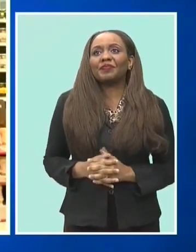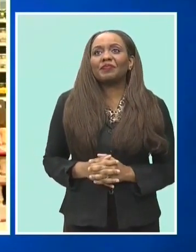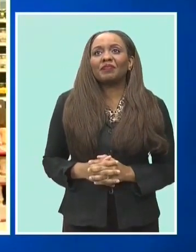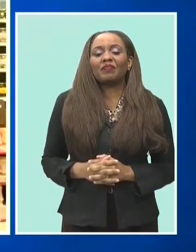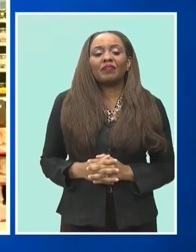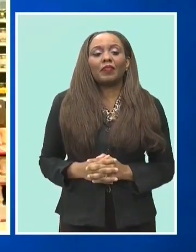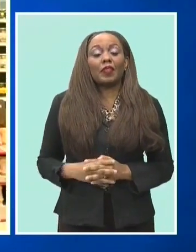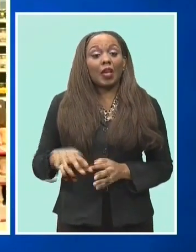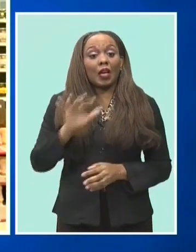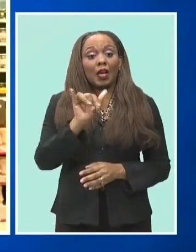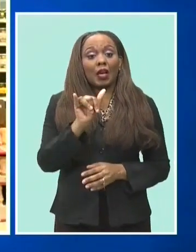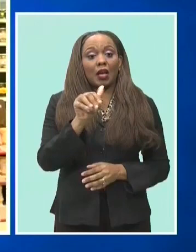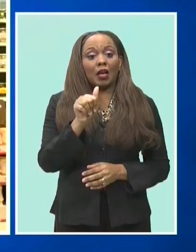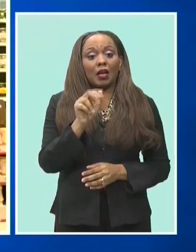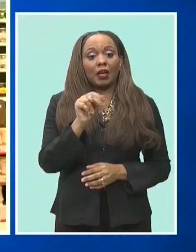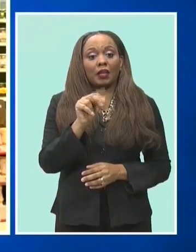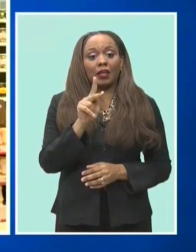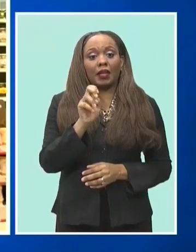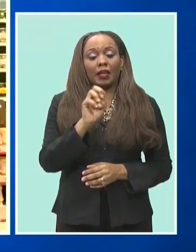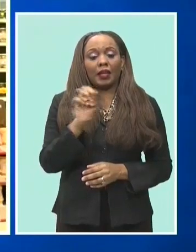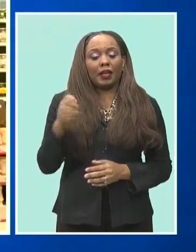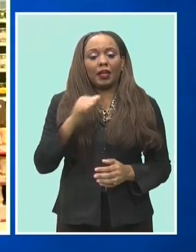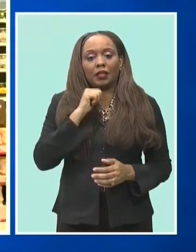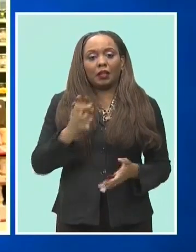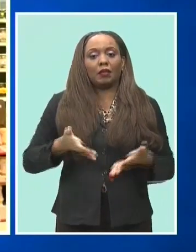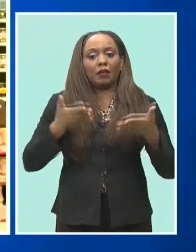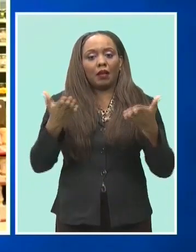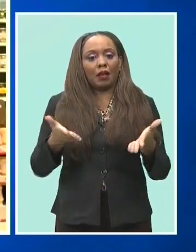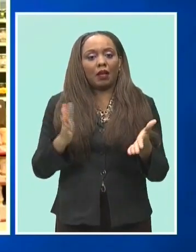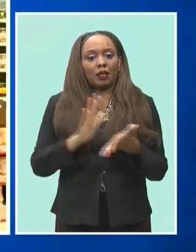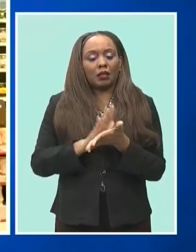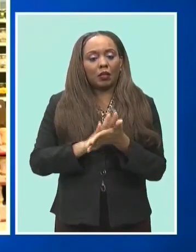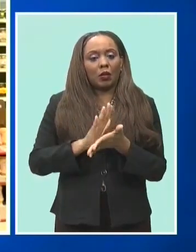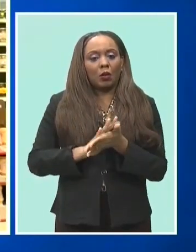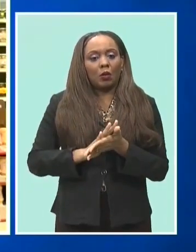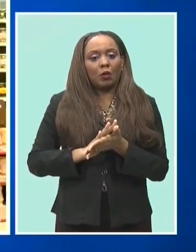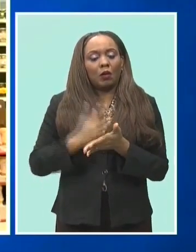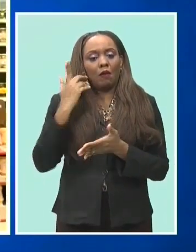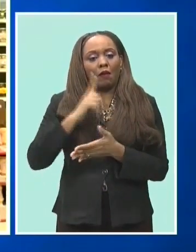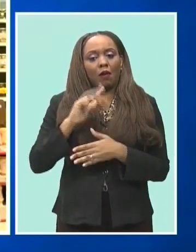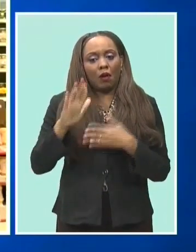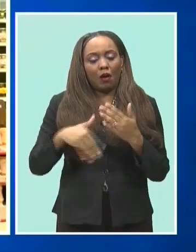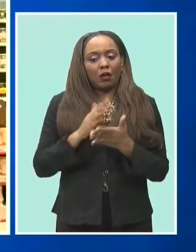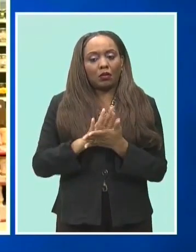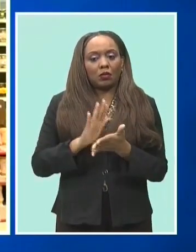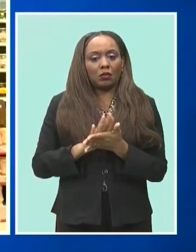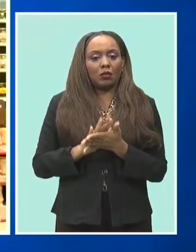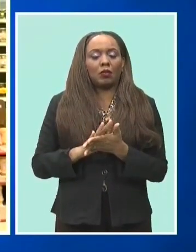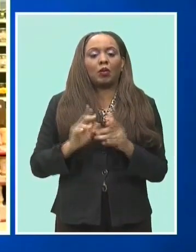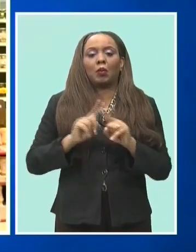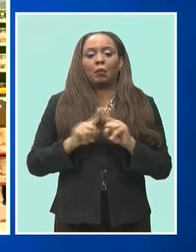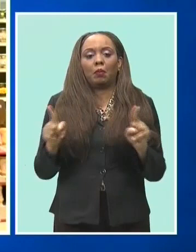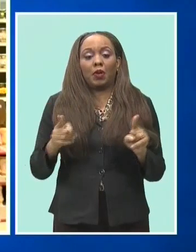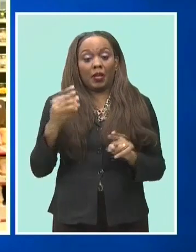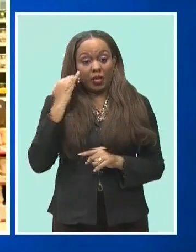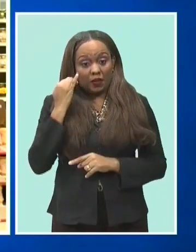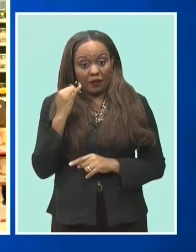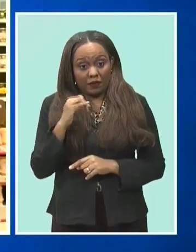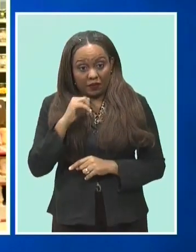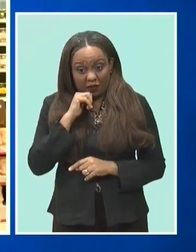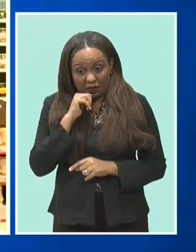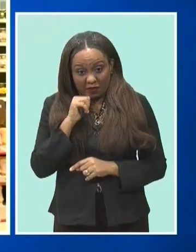uniforms for all the schools, we did not disadvantage anyone. If you were not being supplied by Yankee Garments, we allowed